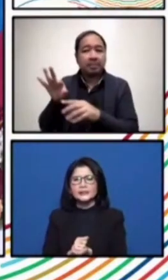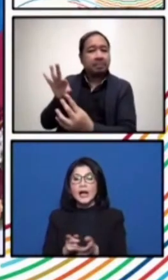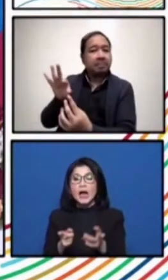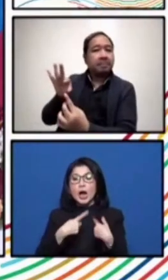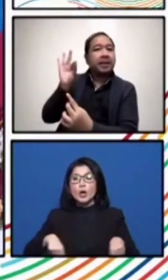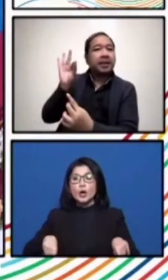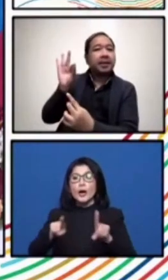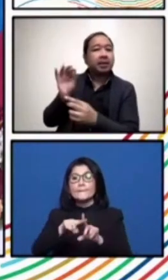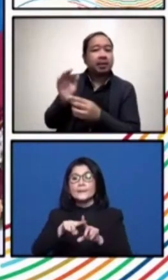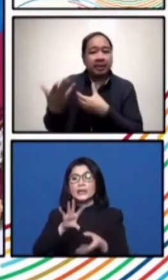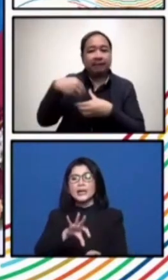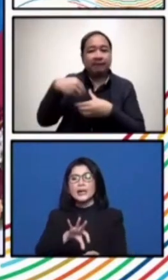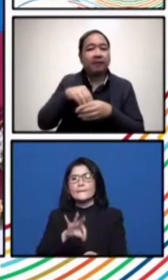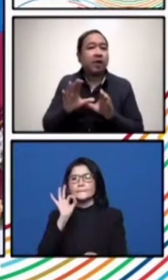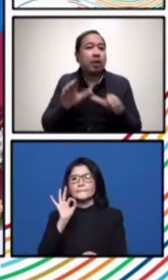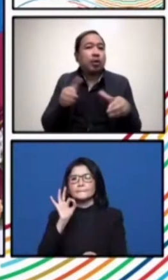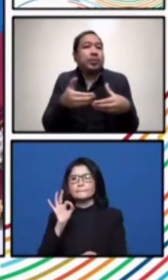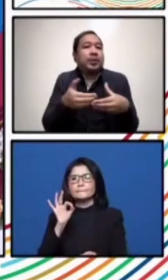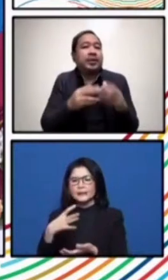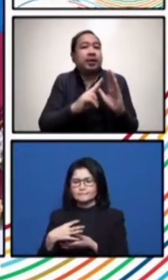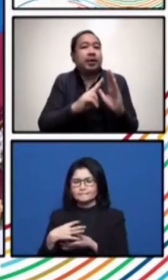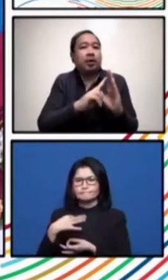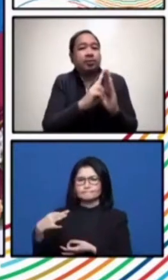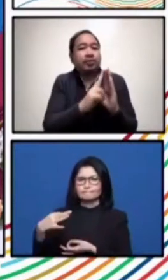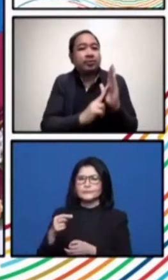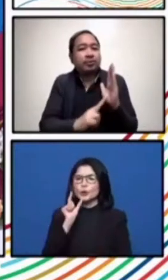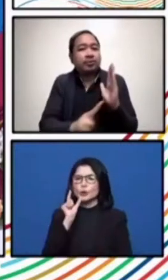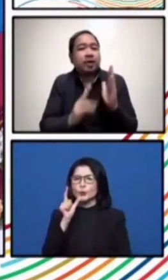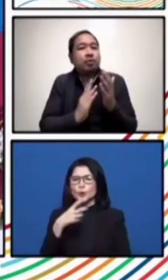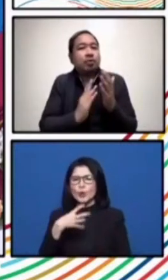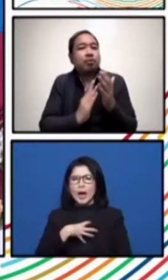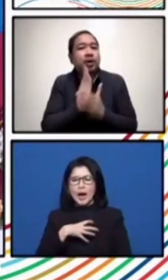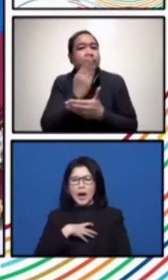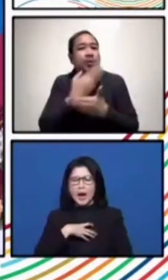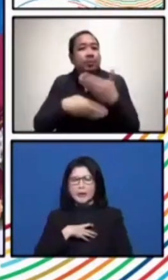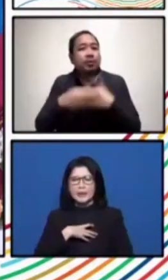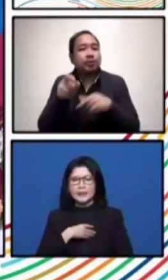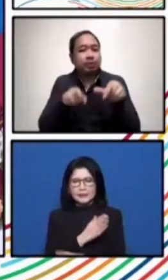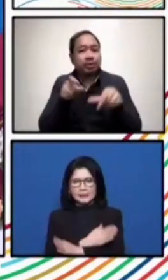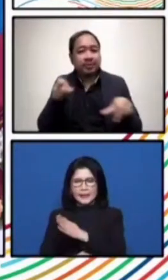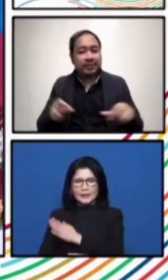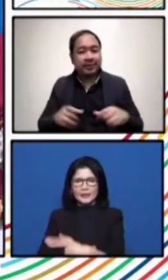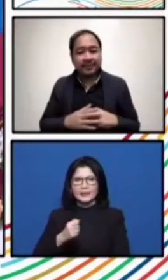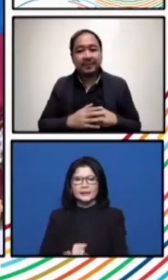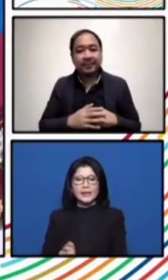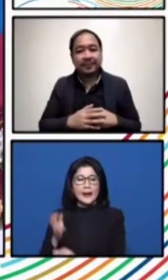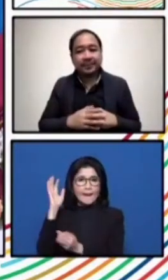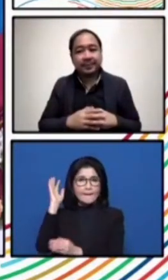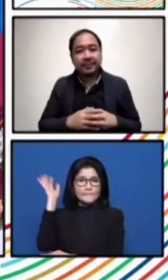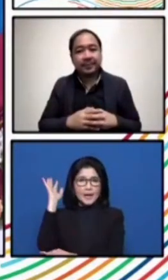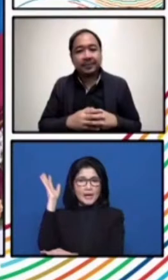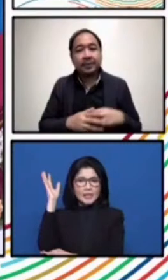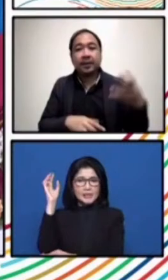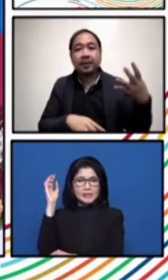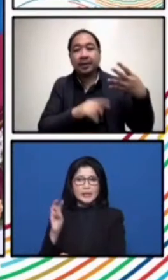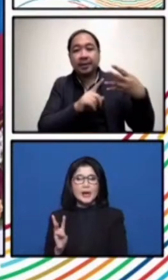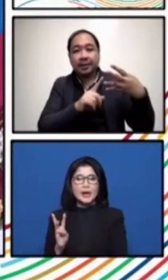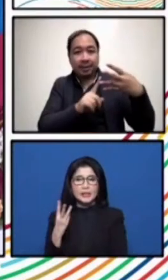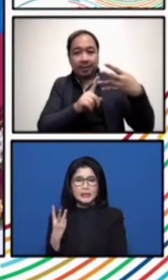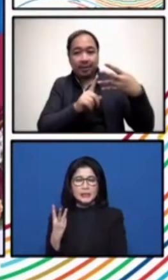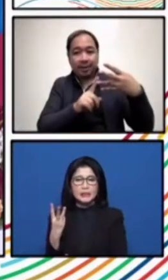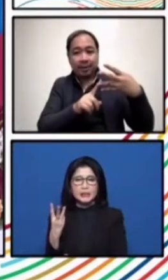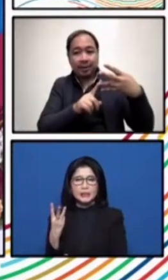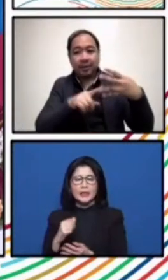on the right of person with disability the third one is a Mr